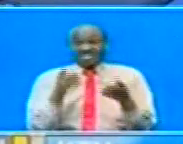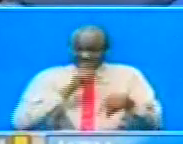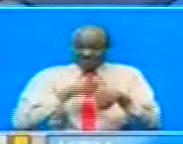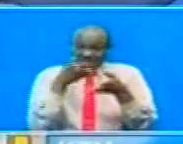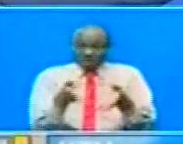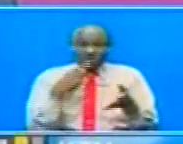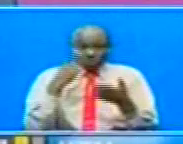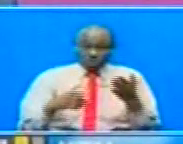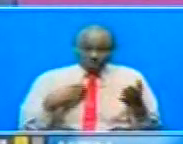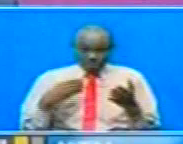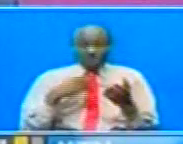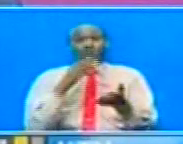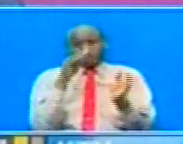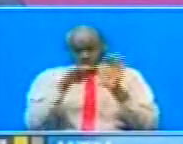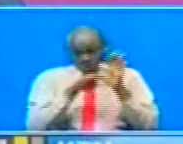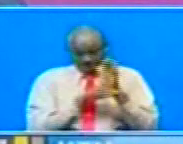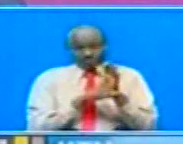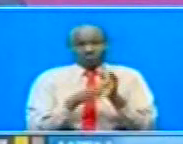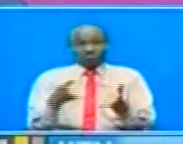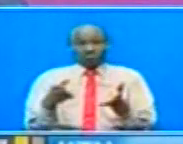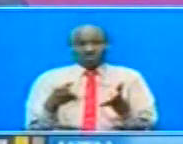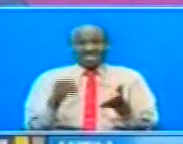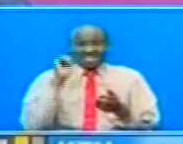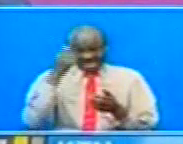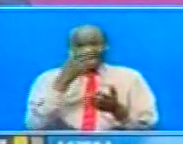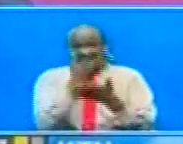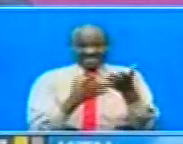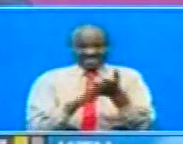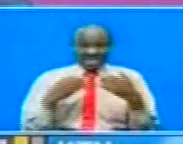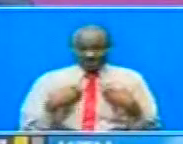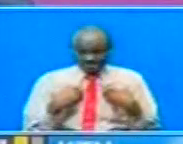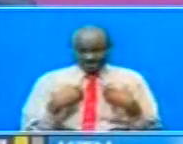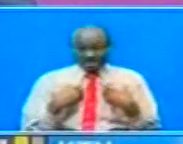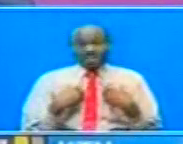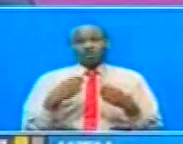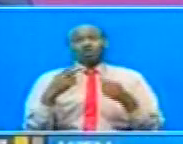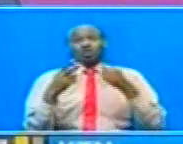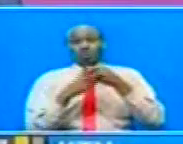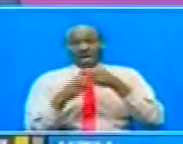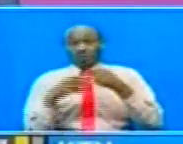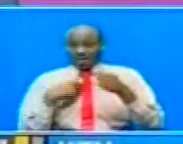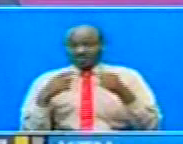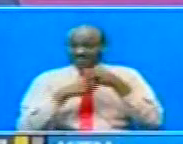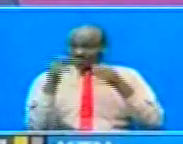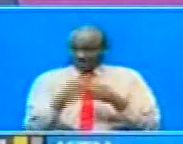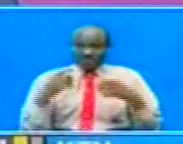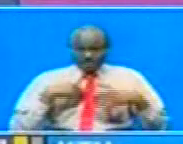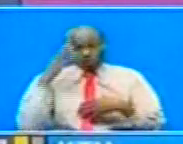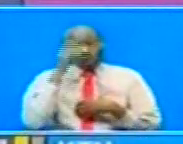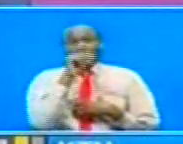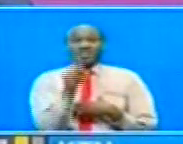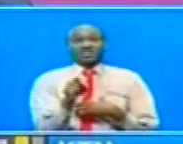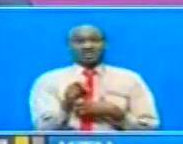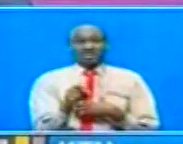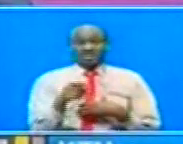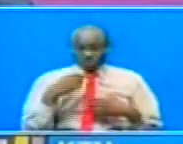being, we rolled out the program today, and I issued a Kenya Gazette in July, so we've had 6 months. Everybody knew about this.